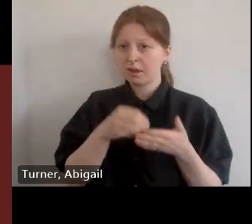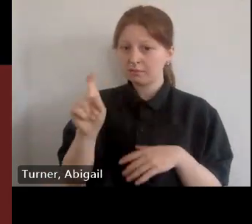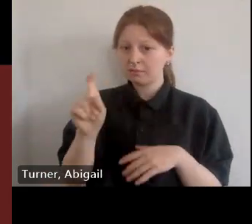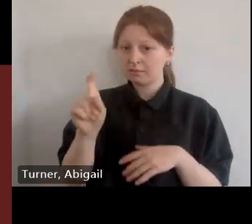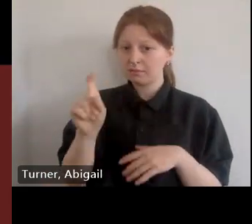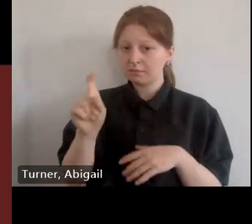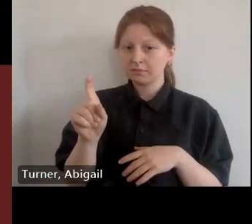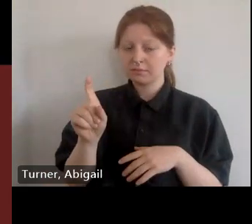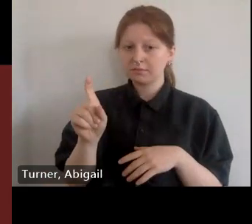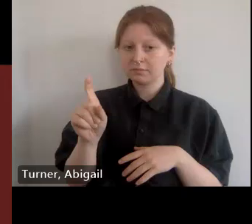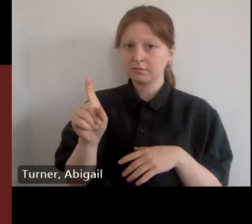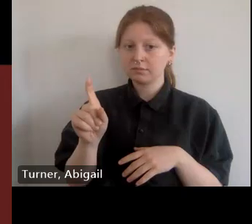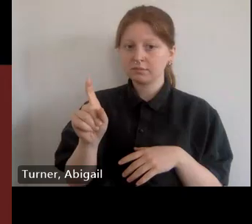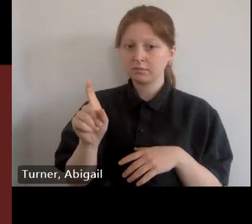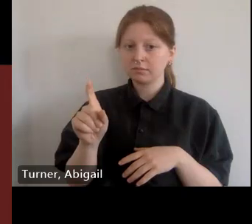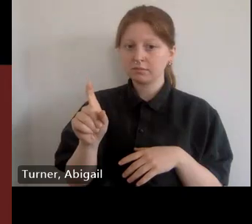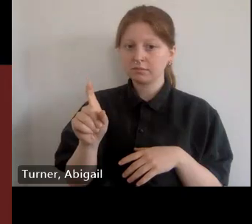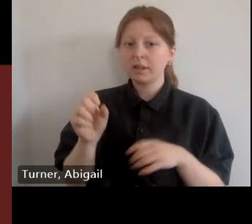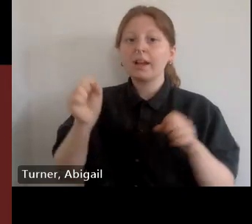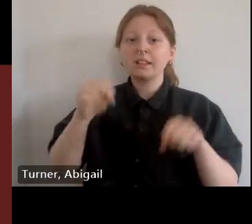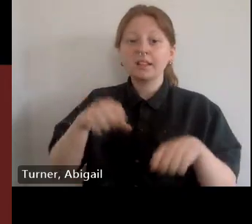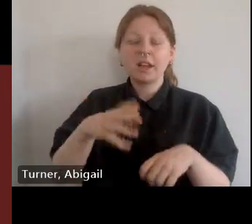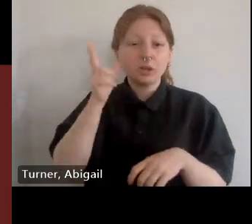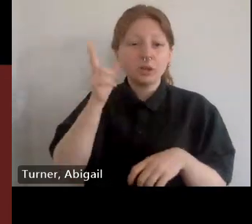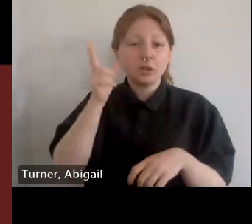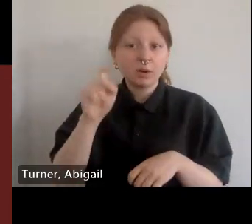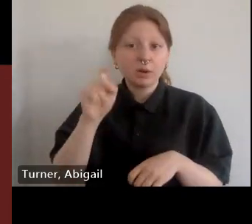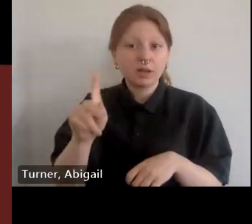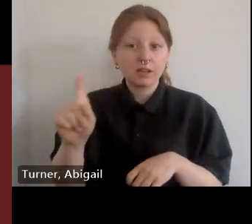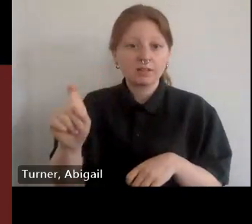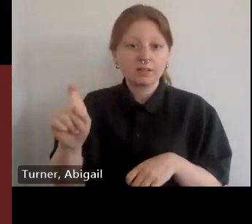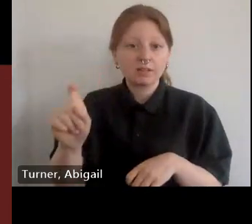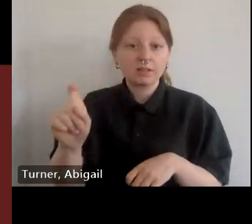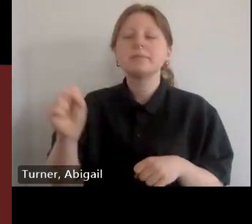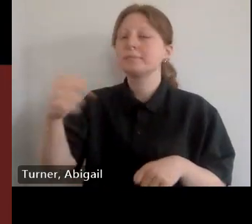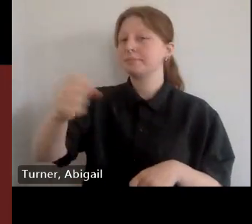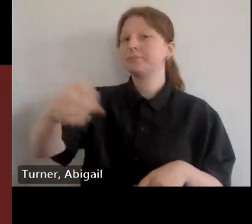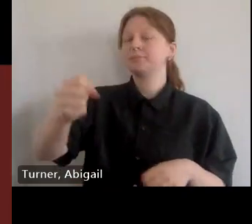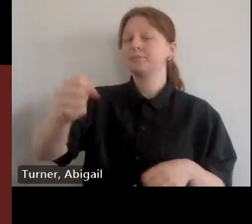Are you able to hear me okay? Yes.